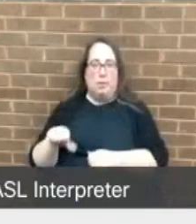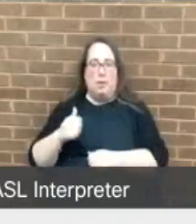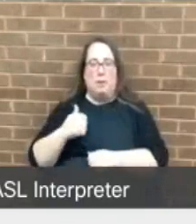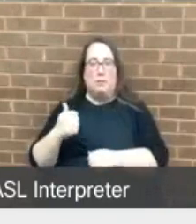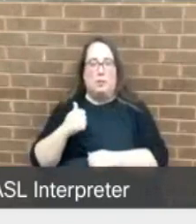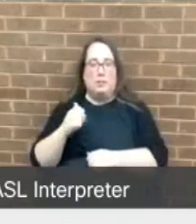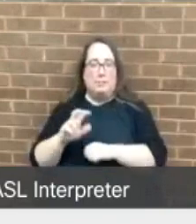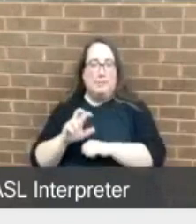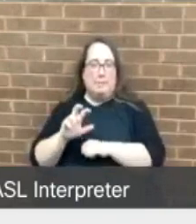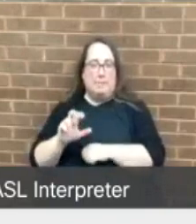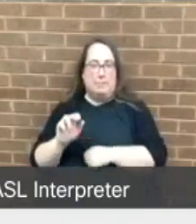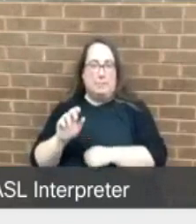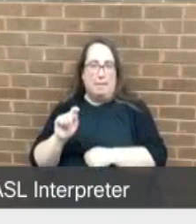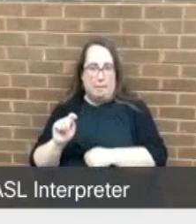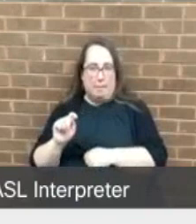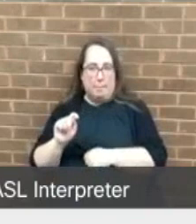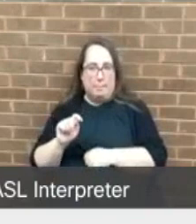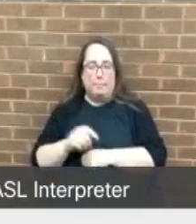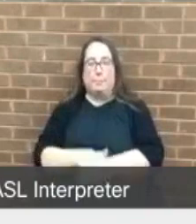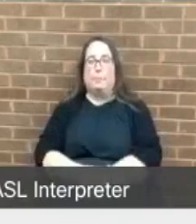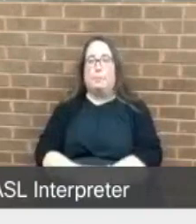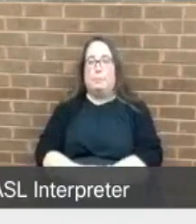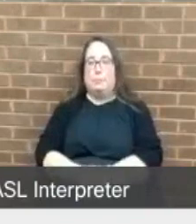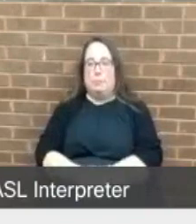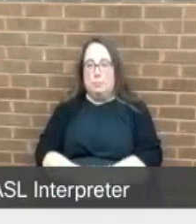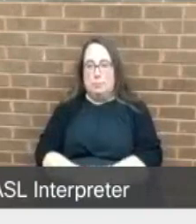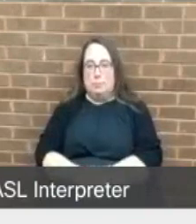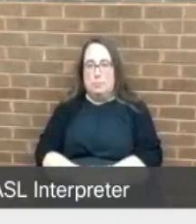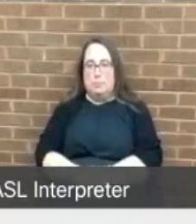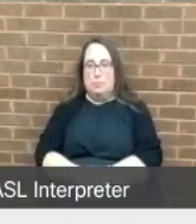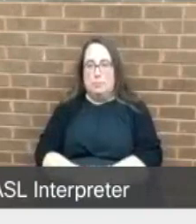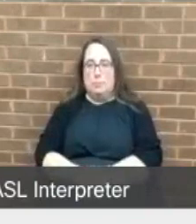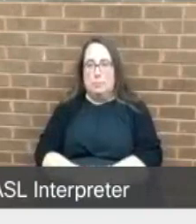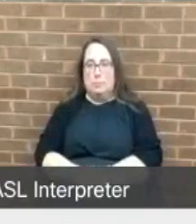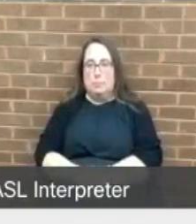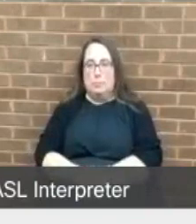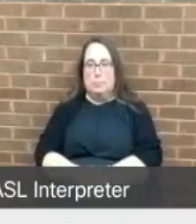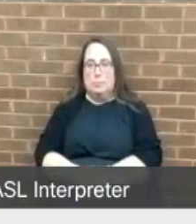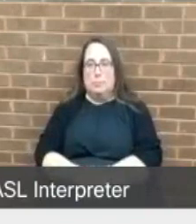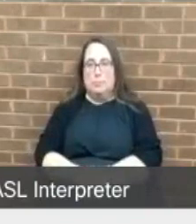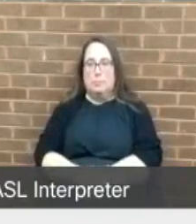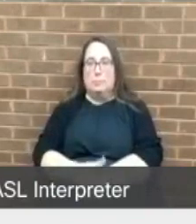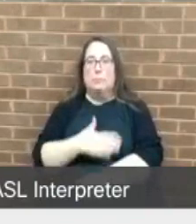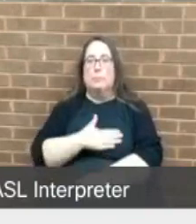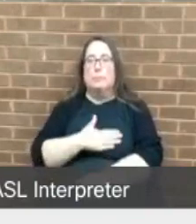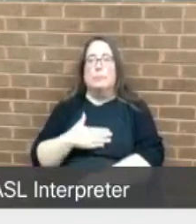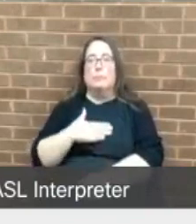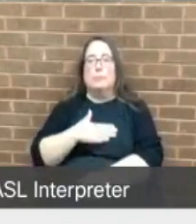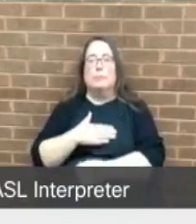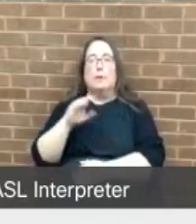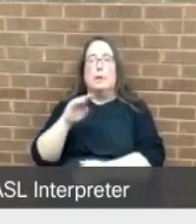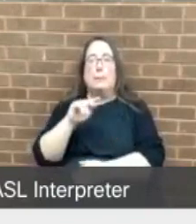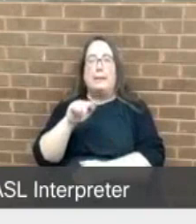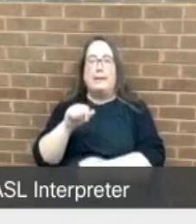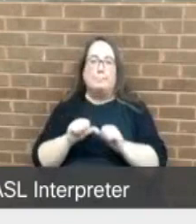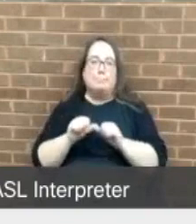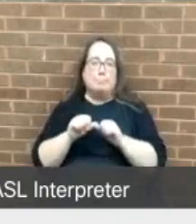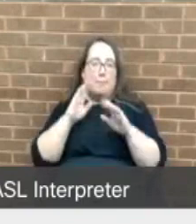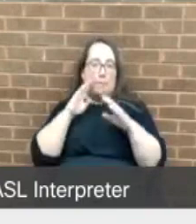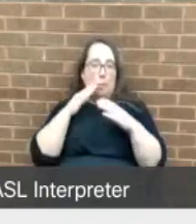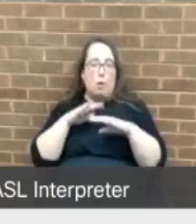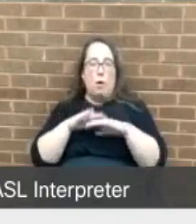Investment Act. While we appreciate the MTA's continued focus